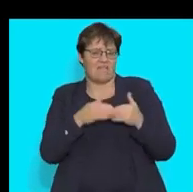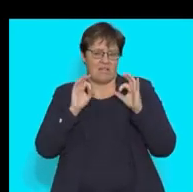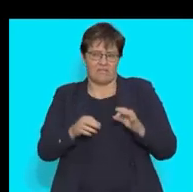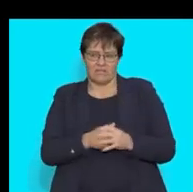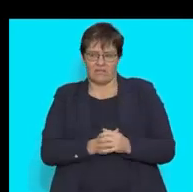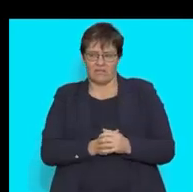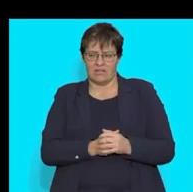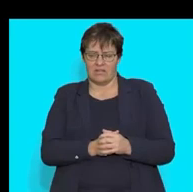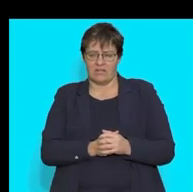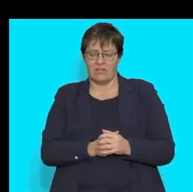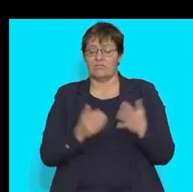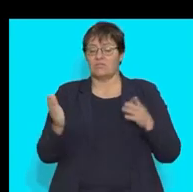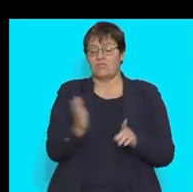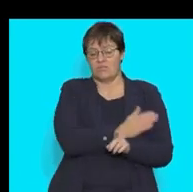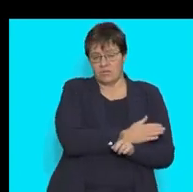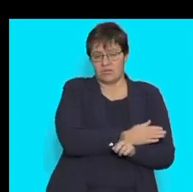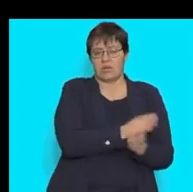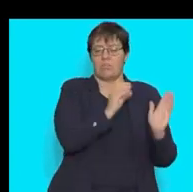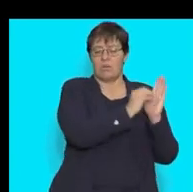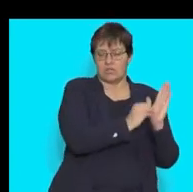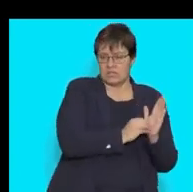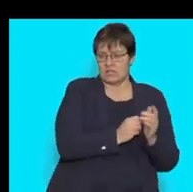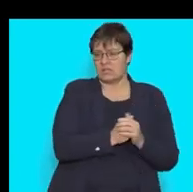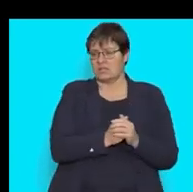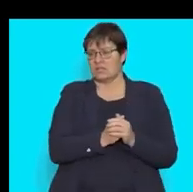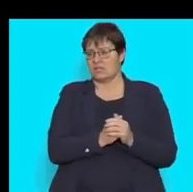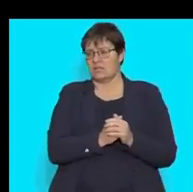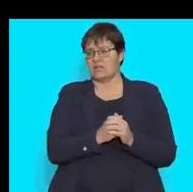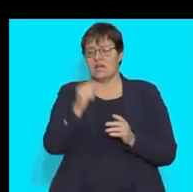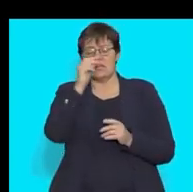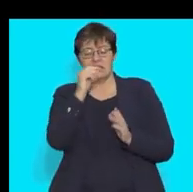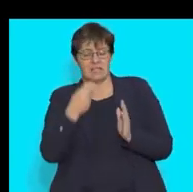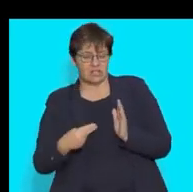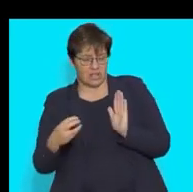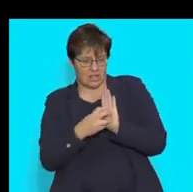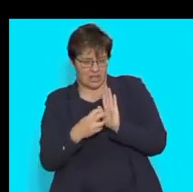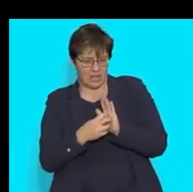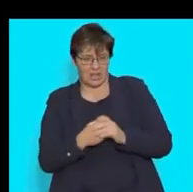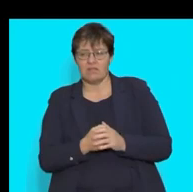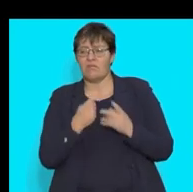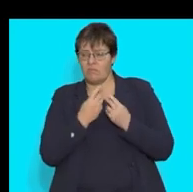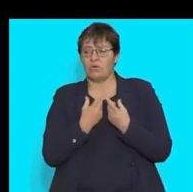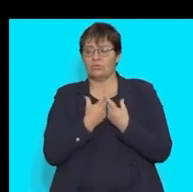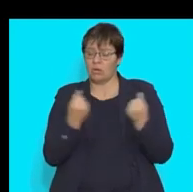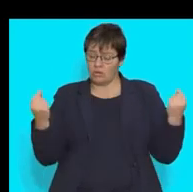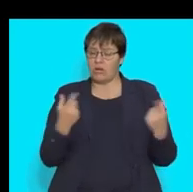So, guys, what we've done so far, we've done some plotting, we've done some sketching, and I think we've done a